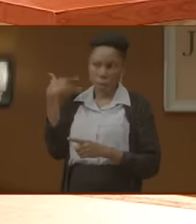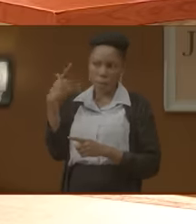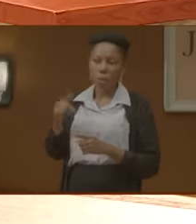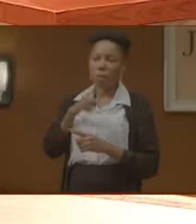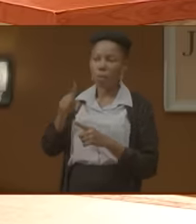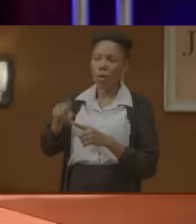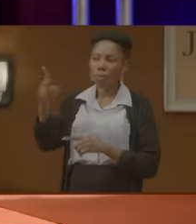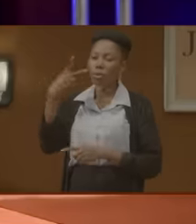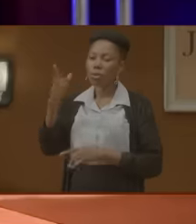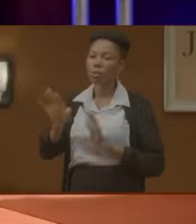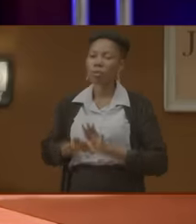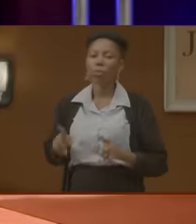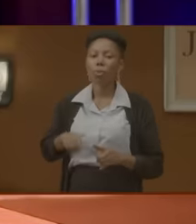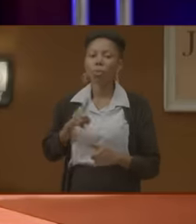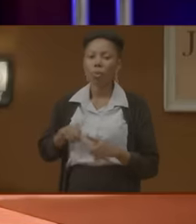children?